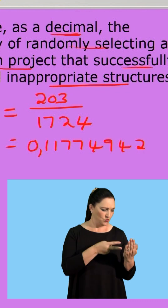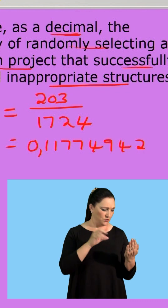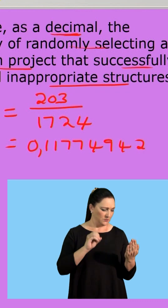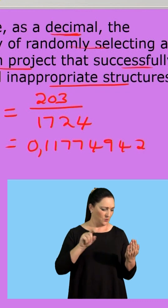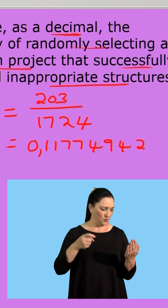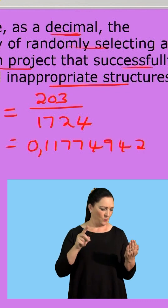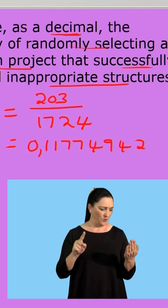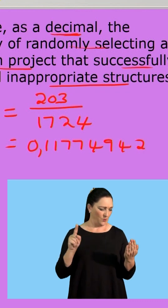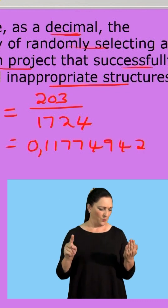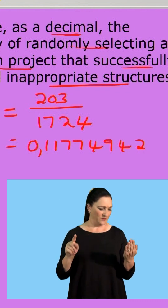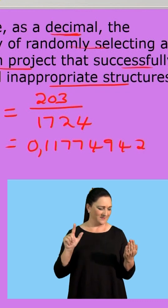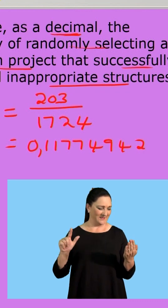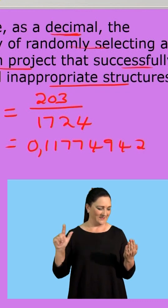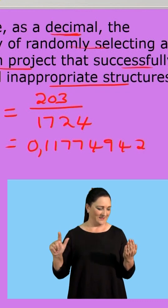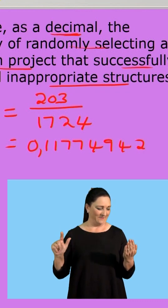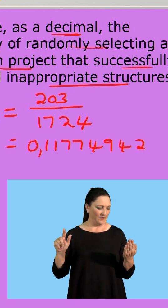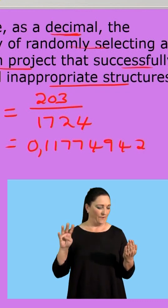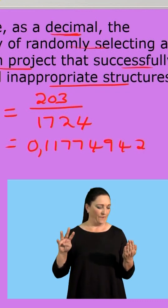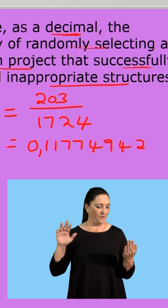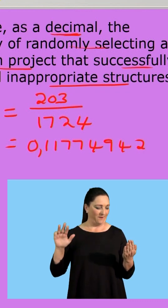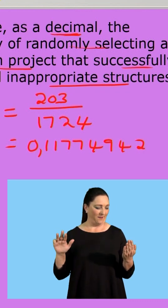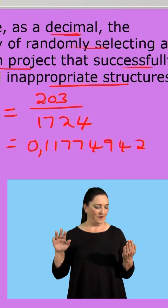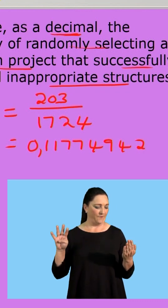0,11774942. All right, let me double check my answer.